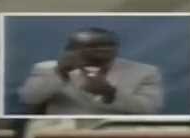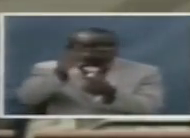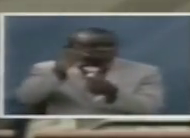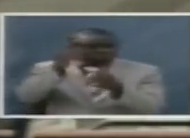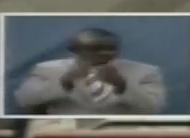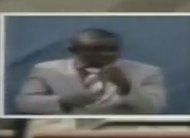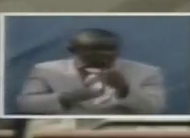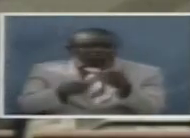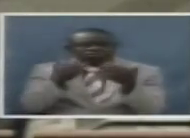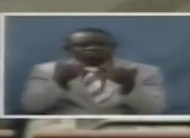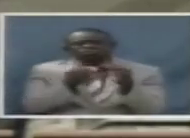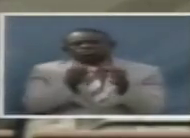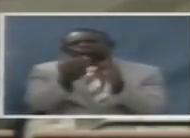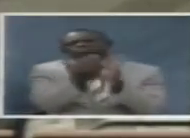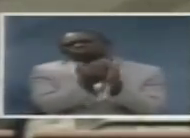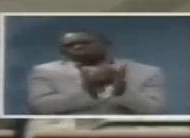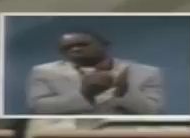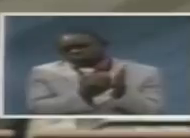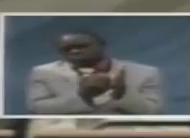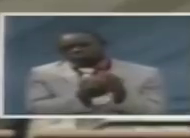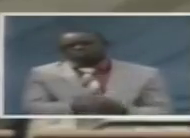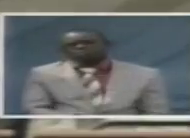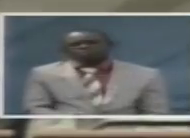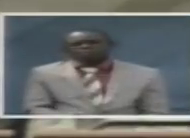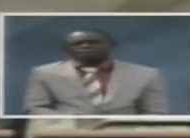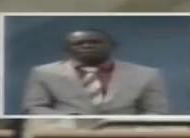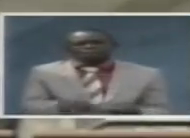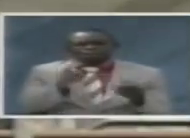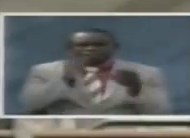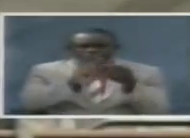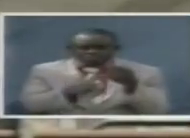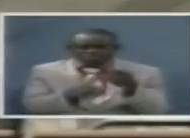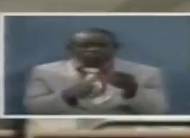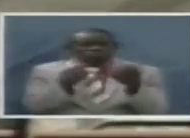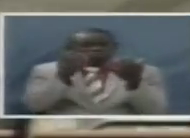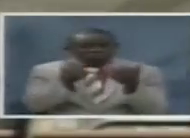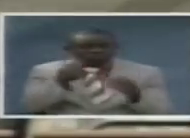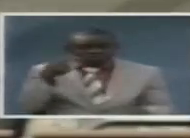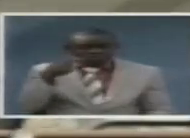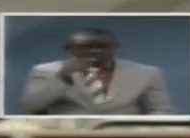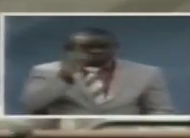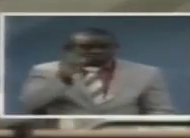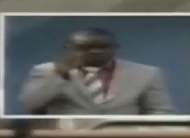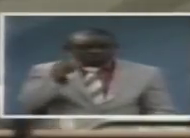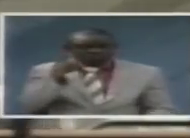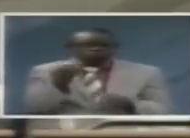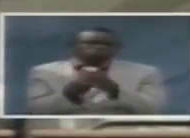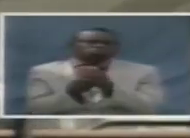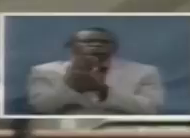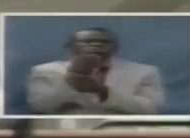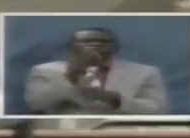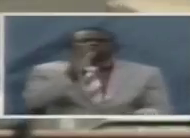be as follows. 1. To achieve real GDP growth of at